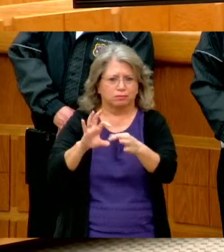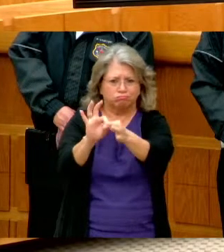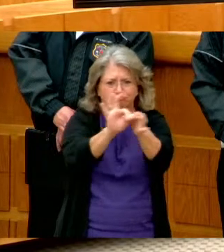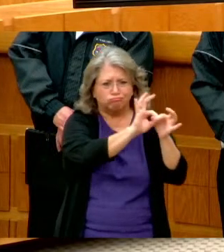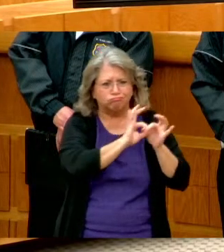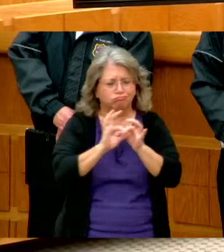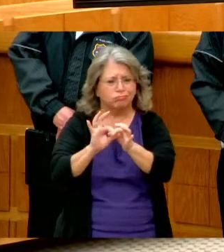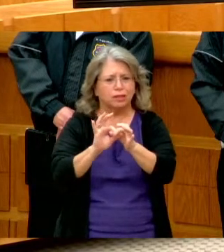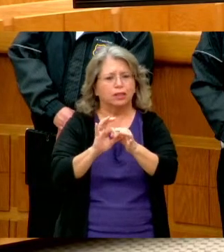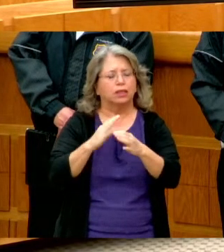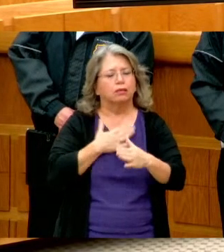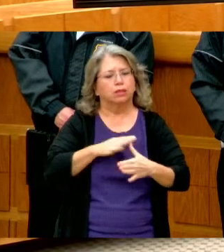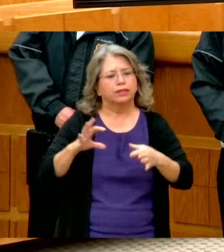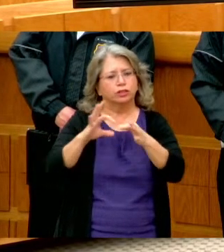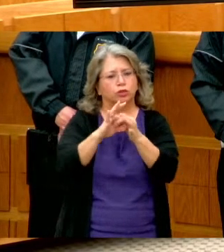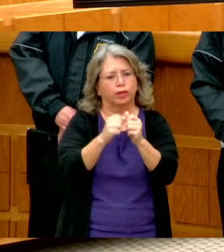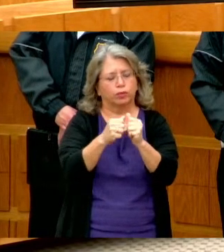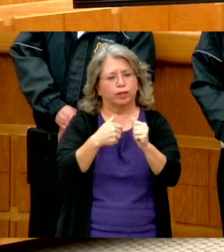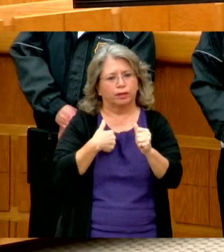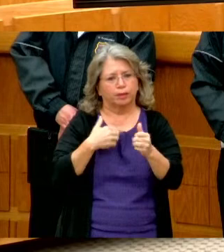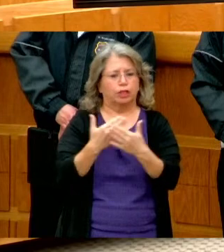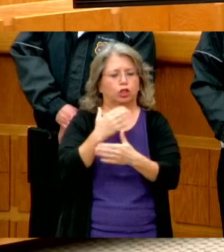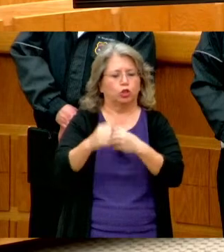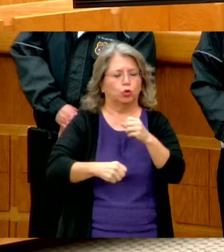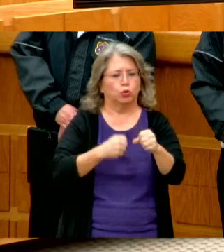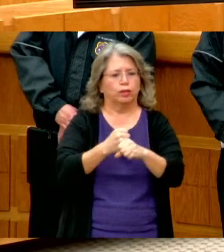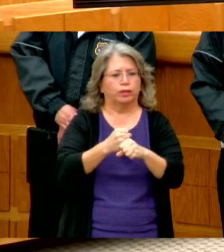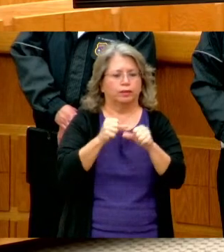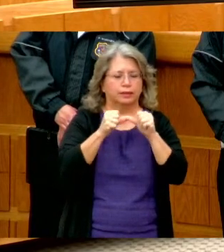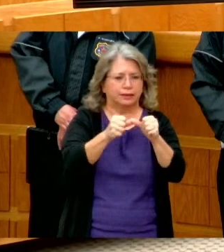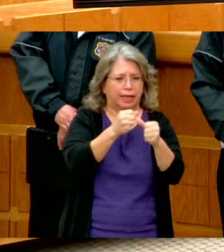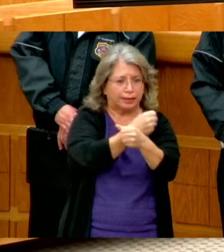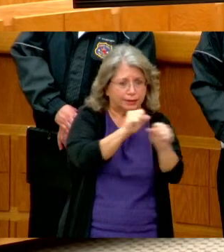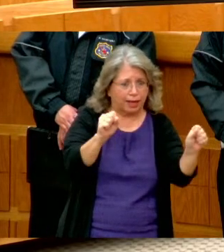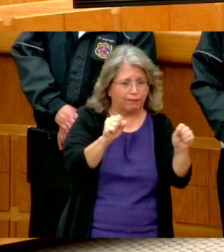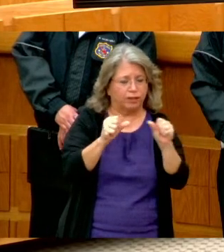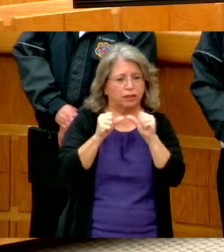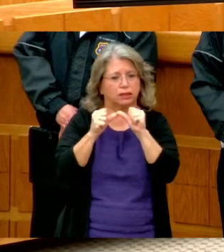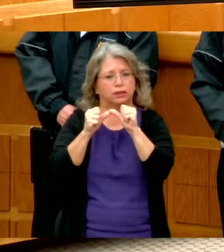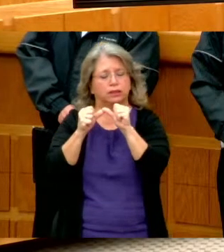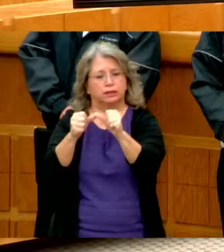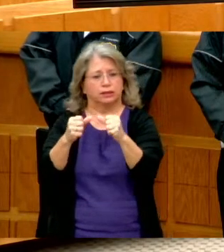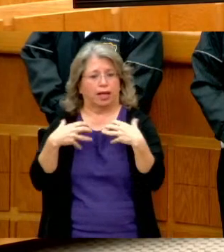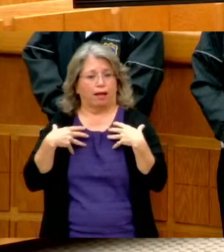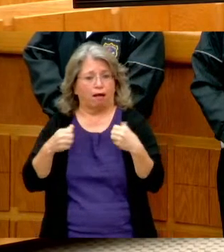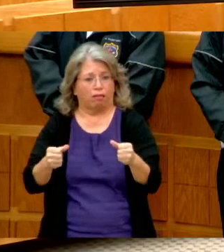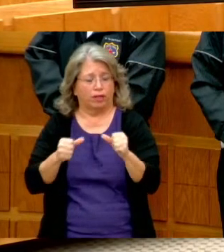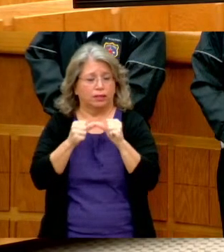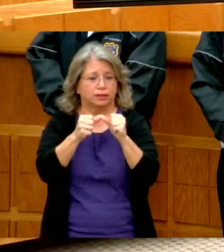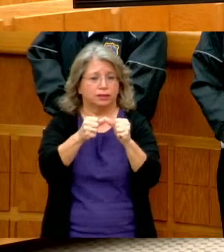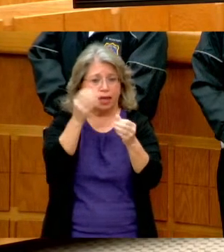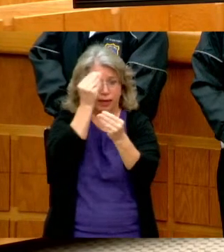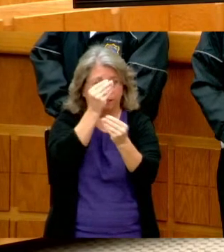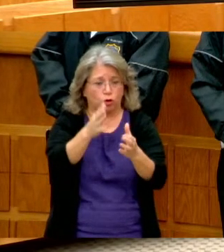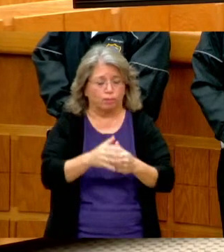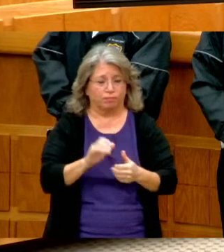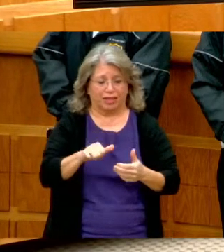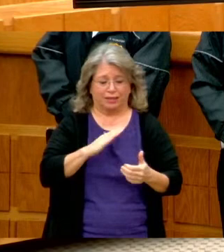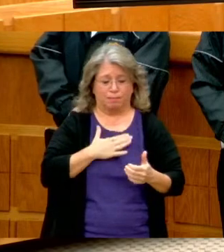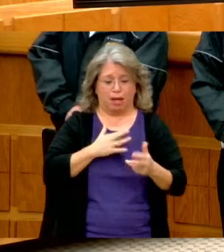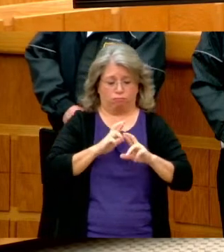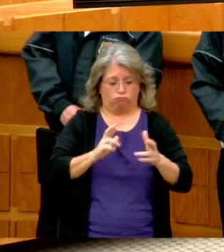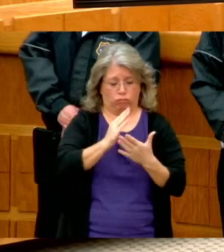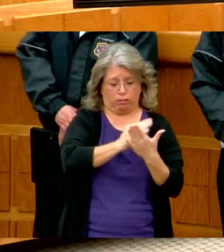stay safe, stay healthy, and stay informed. Now, those were my prepared remarks. I need to add 2